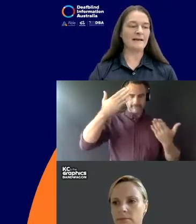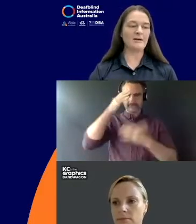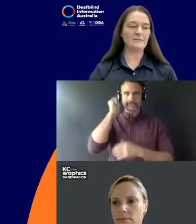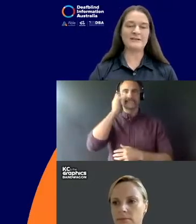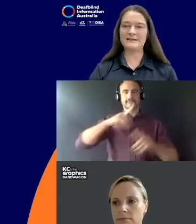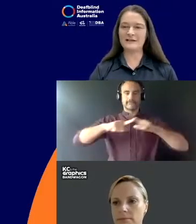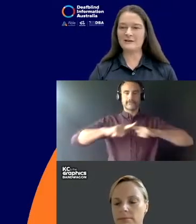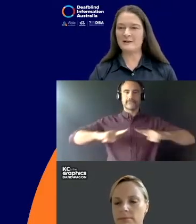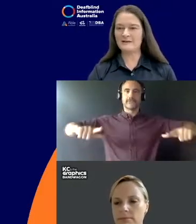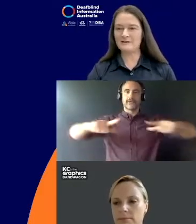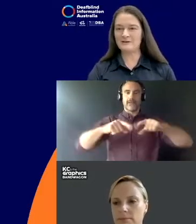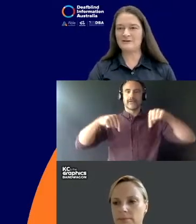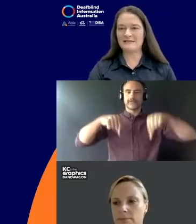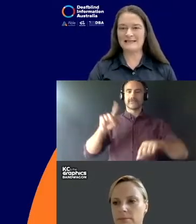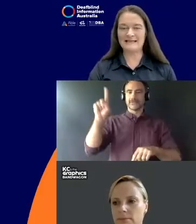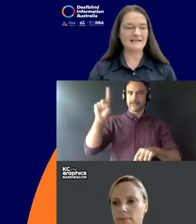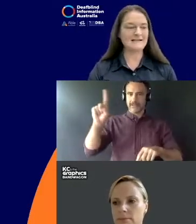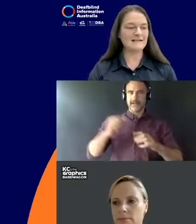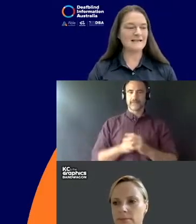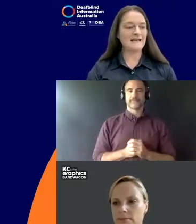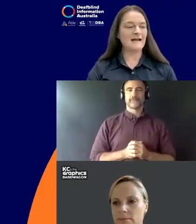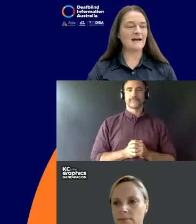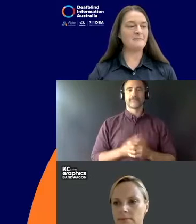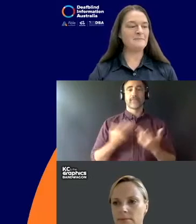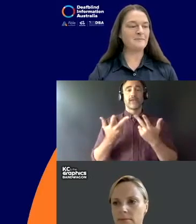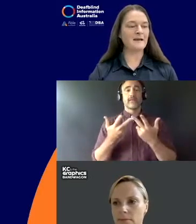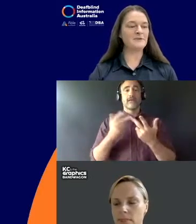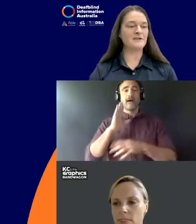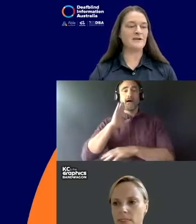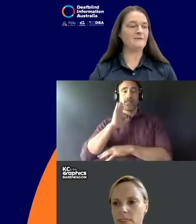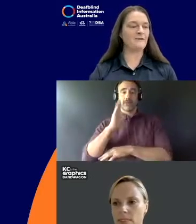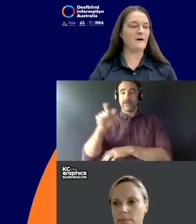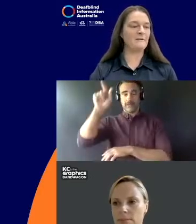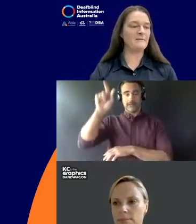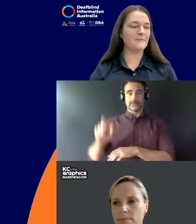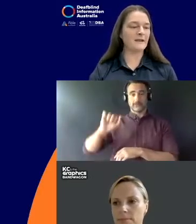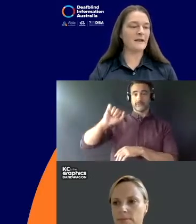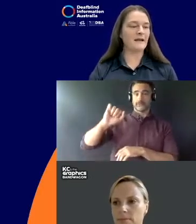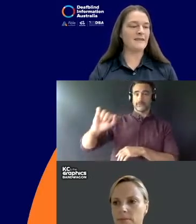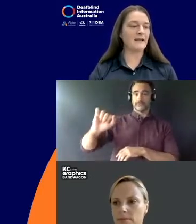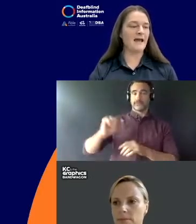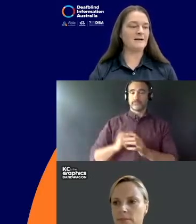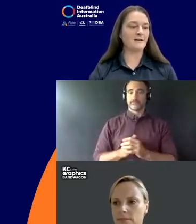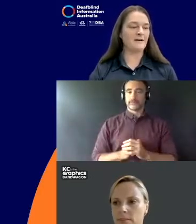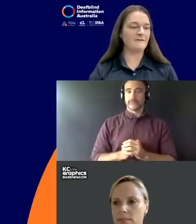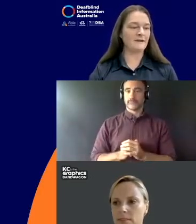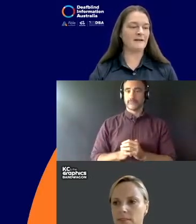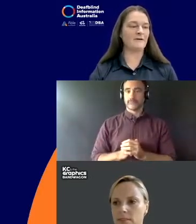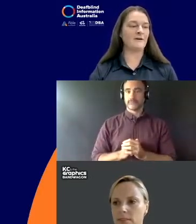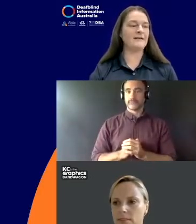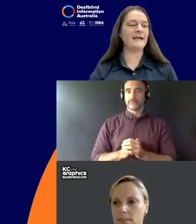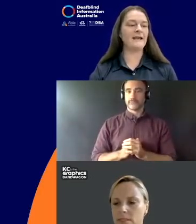my co-presenter, who I'll introduce later, comes to you from the land of